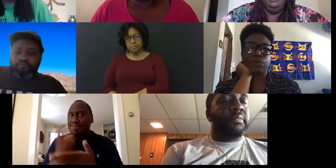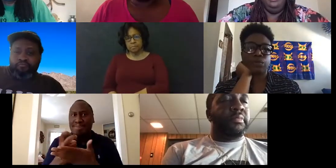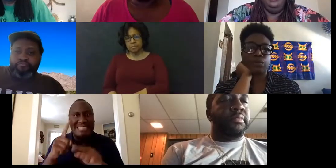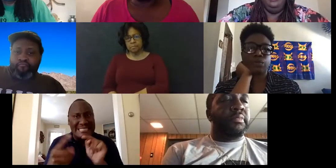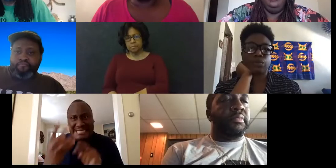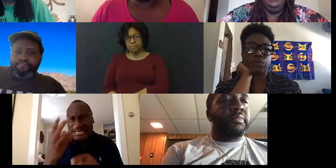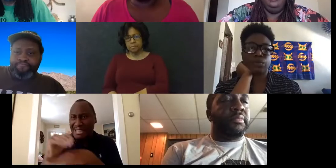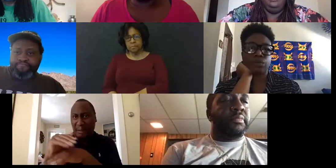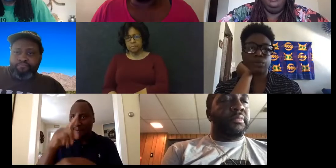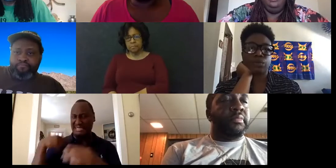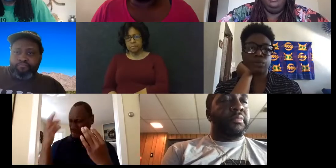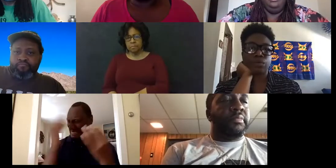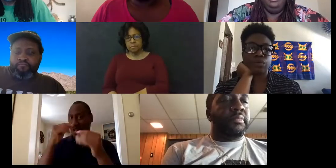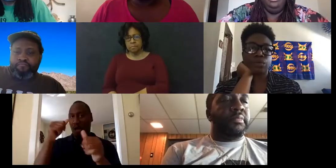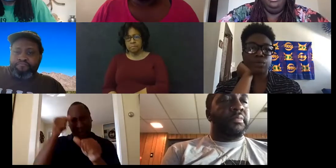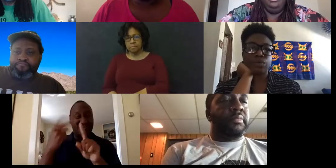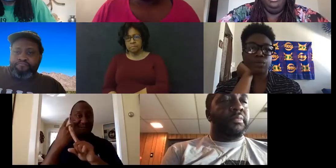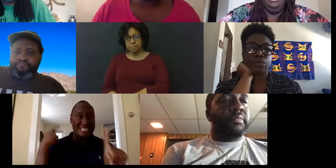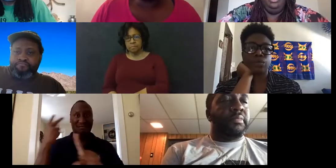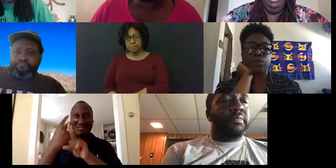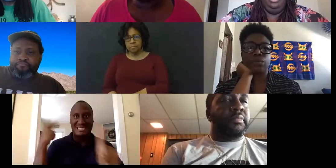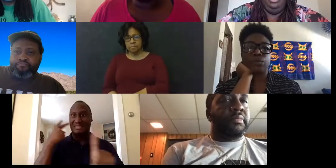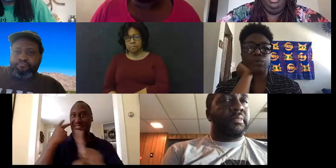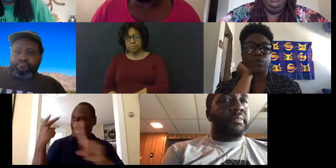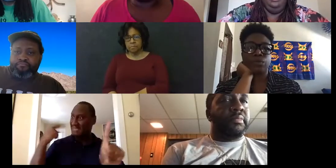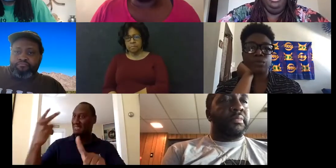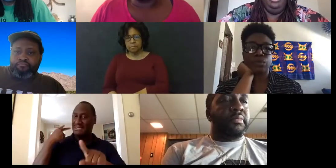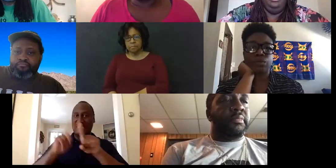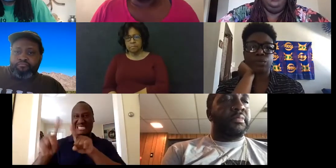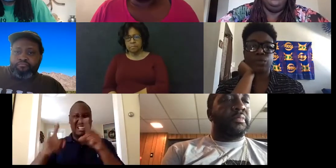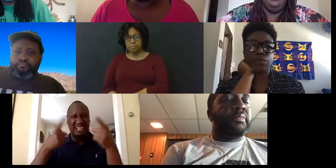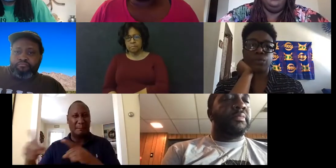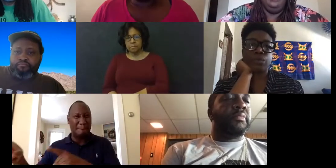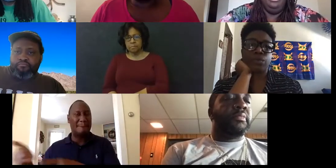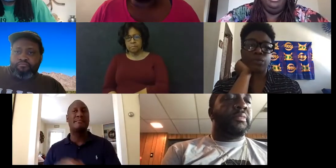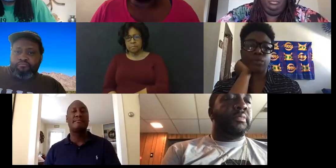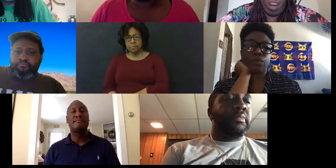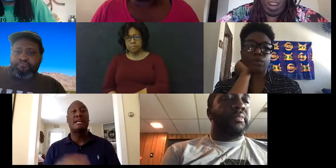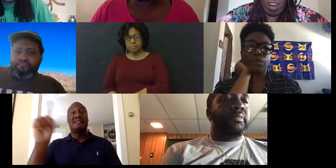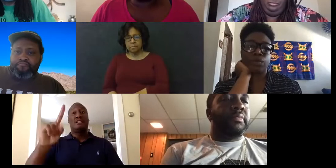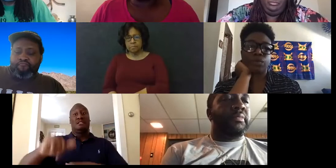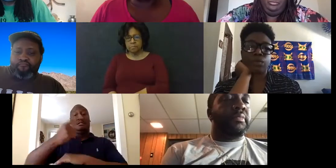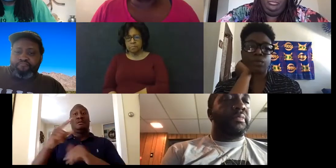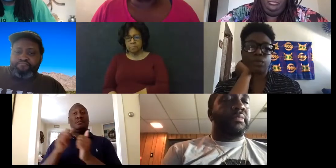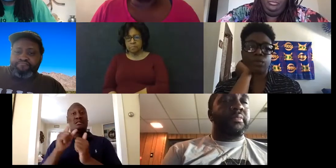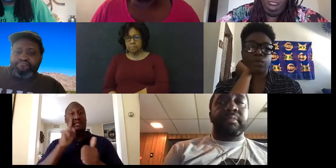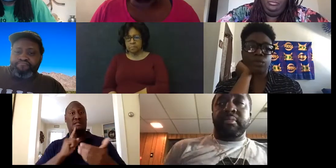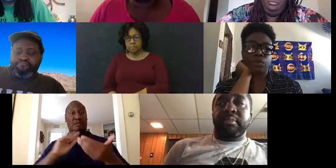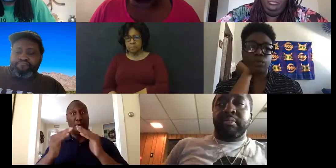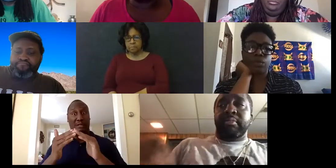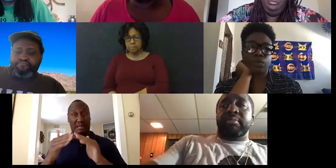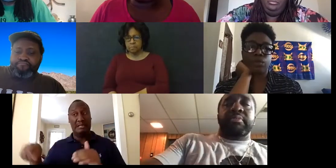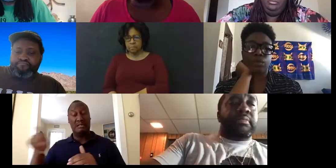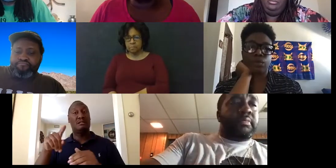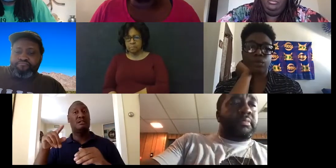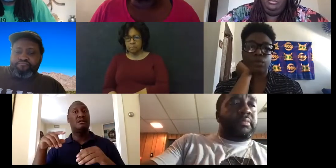we're focusing more and more. You know, I can't even sleep at night. You know, I keep looking back in the past at certain incidents that